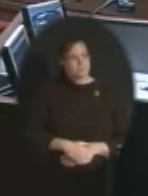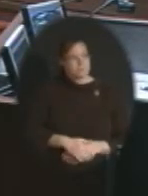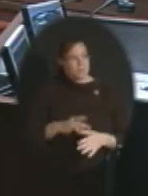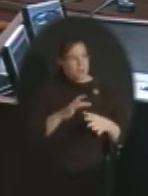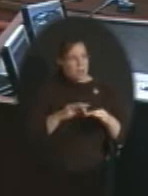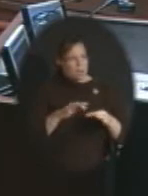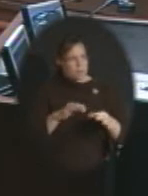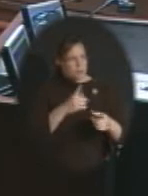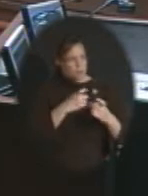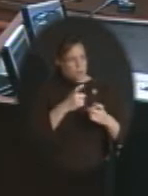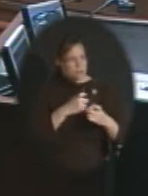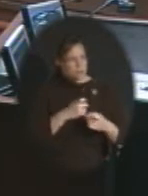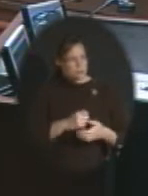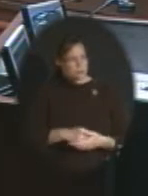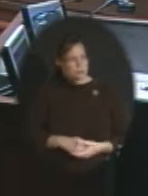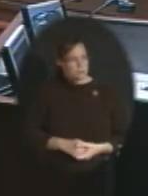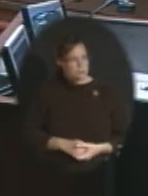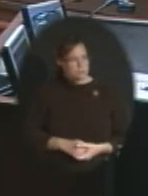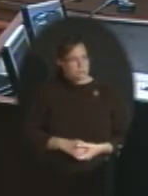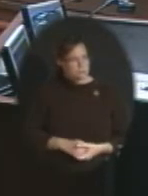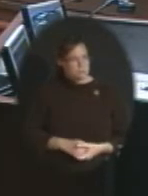Comments, questions?